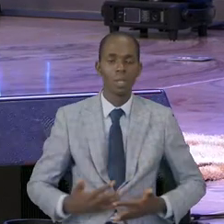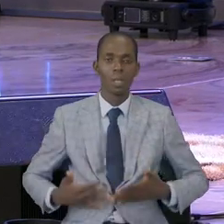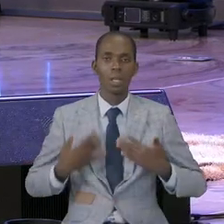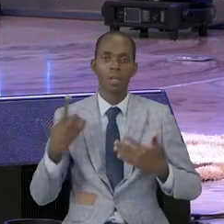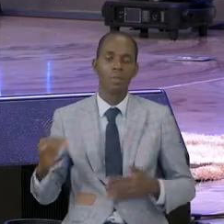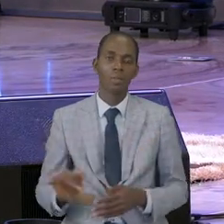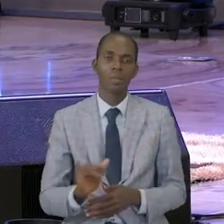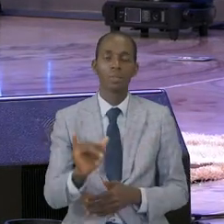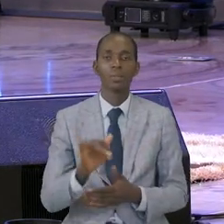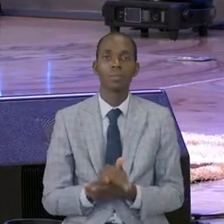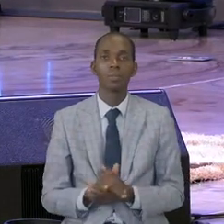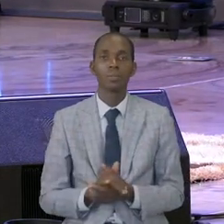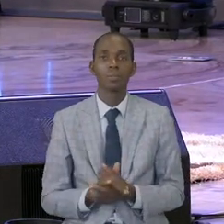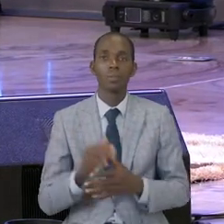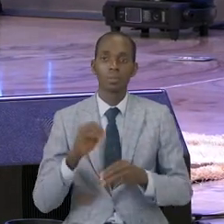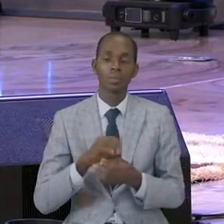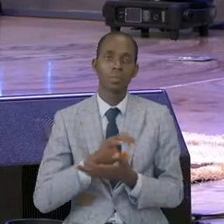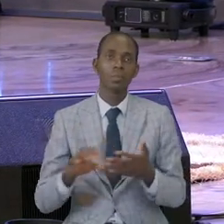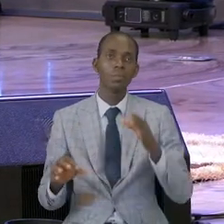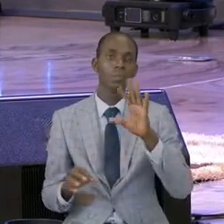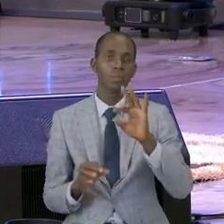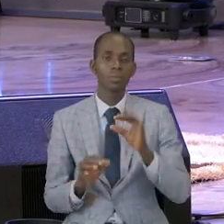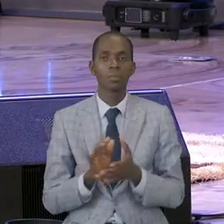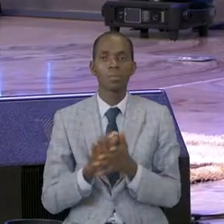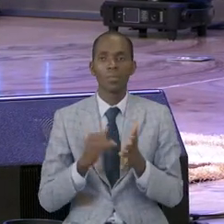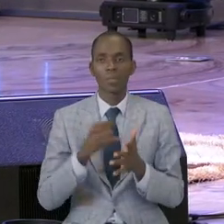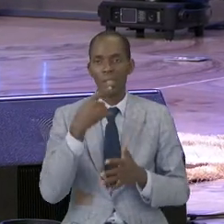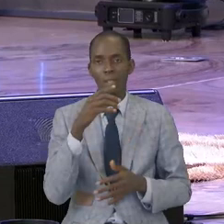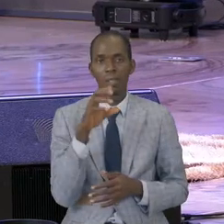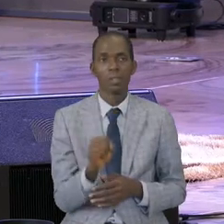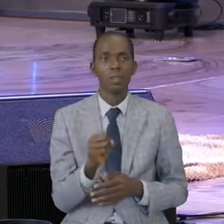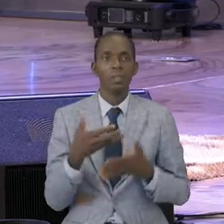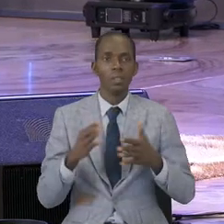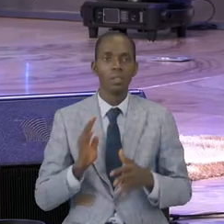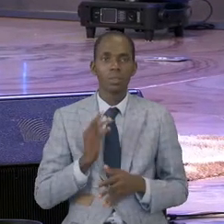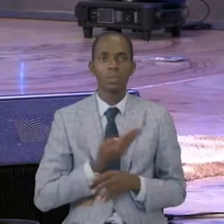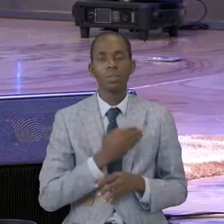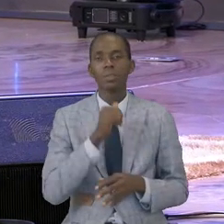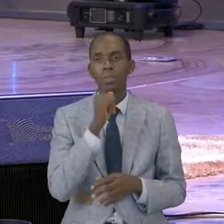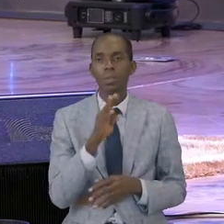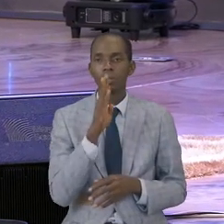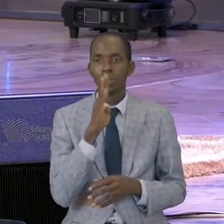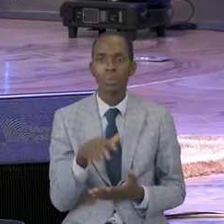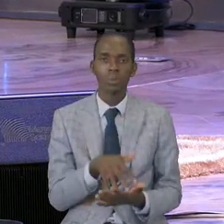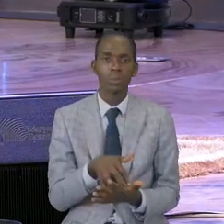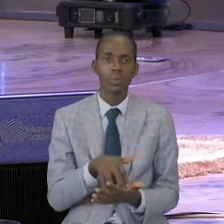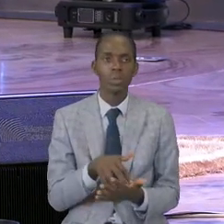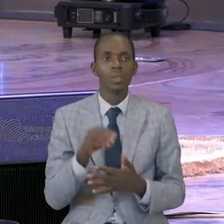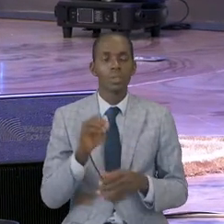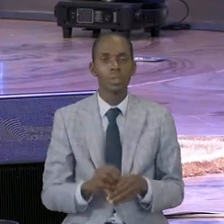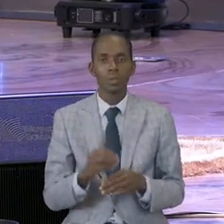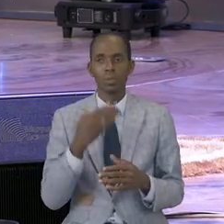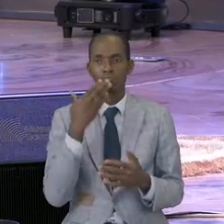life everlasting." In verse 9 it says, "Let us not be weary in